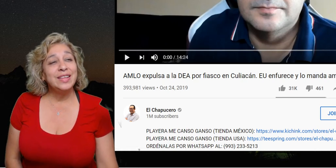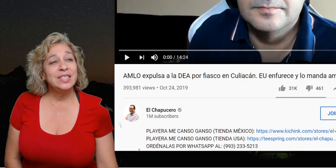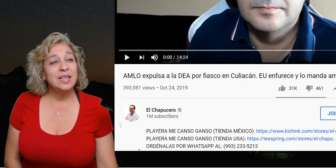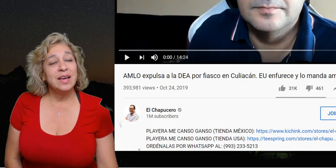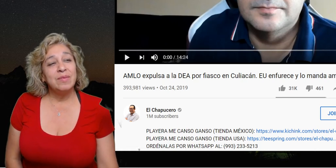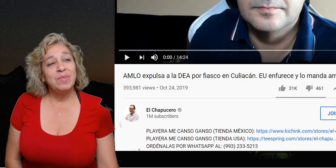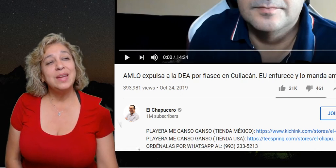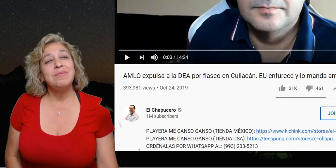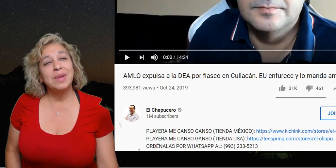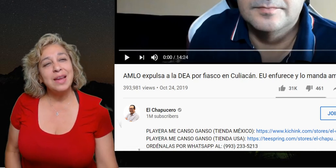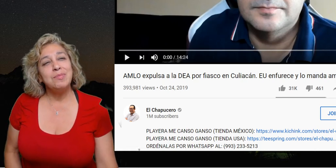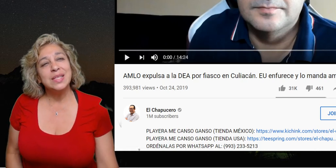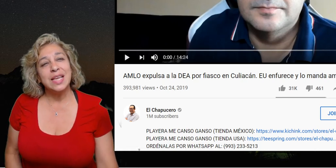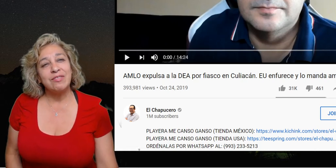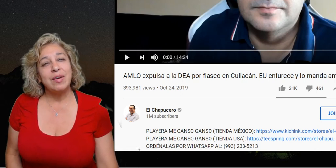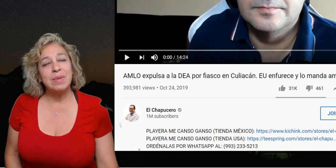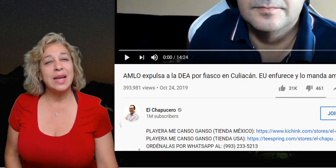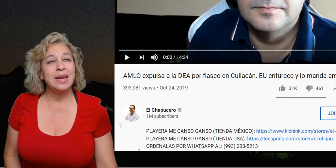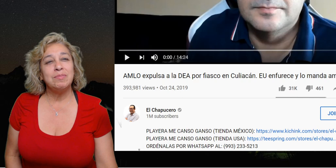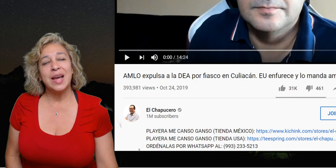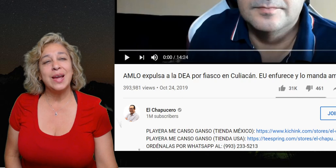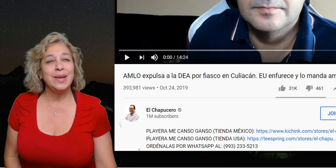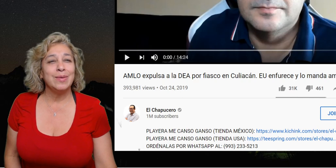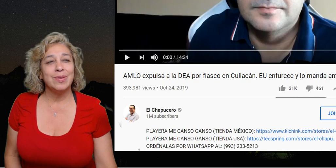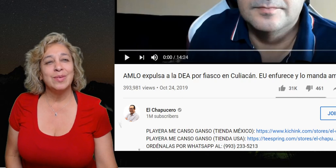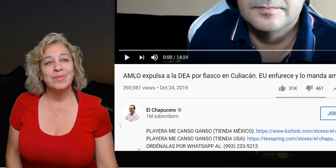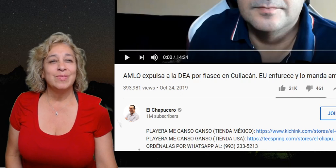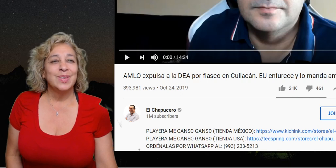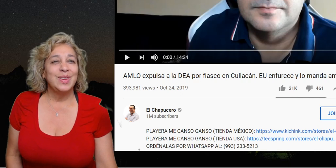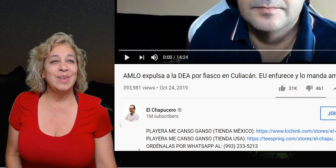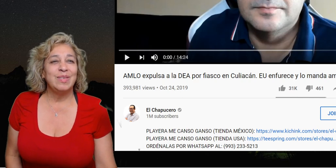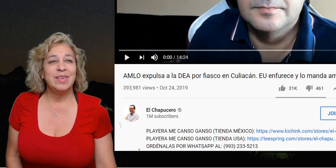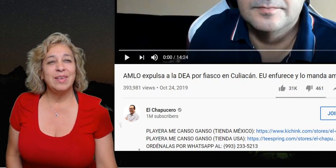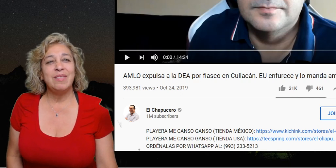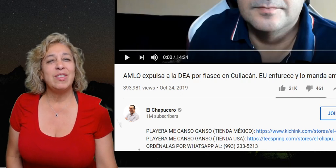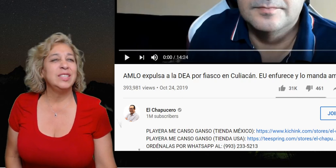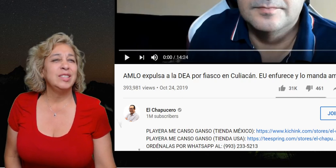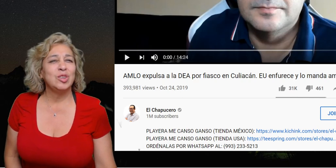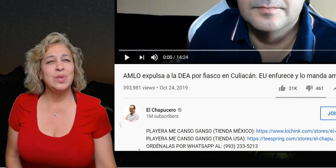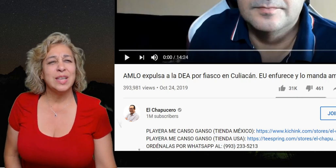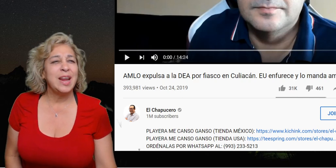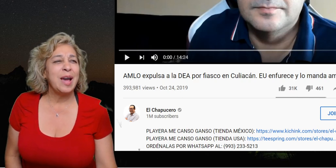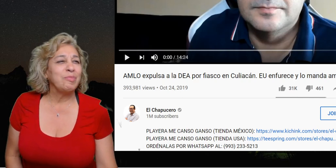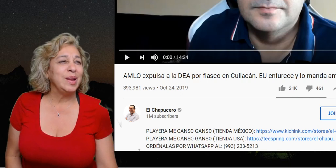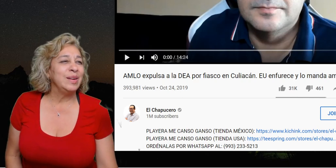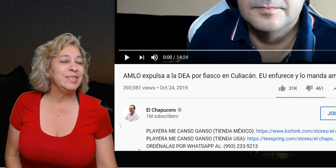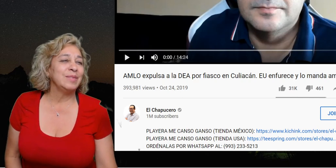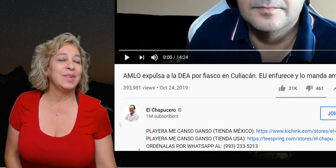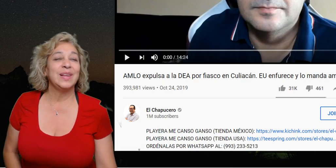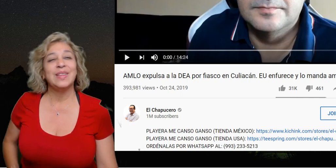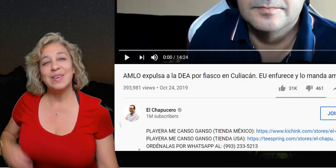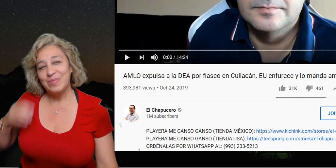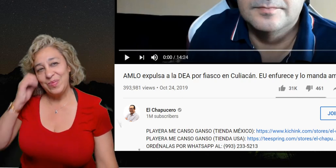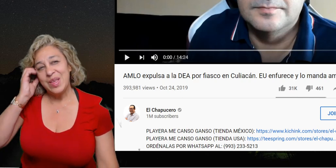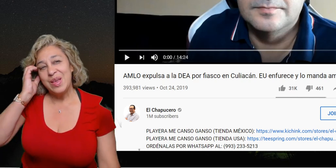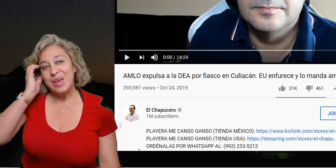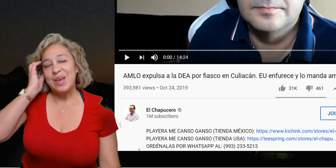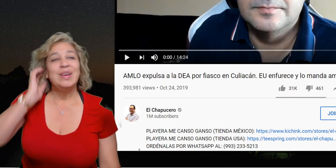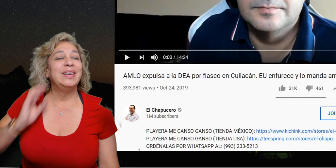And then, but it kind of means like if I'm lying, I'm dying, or, you know, if I said so, it's going to happen, or something like